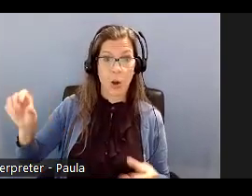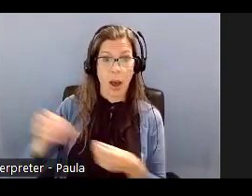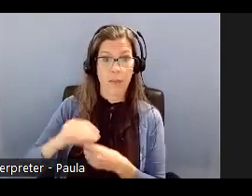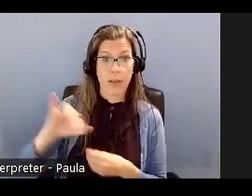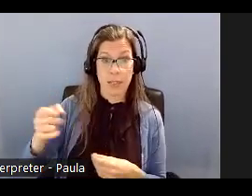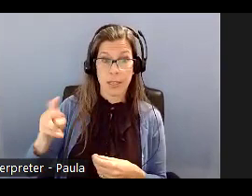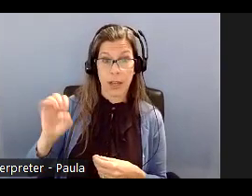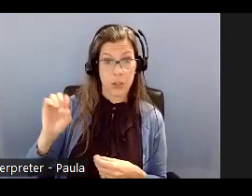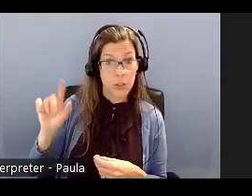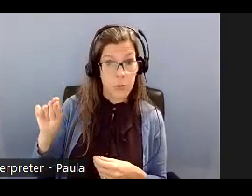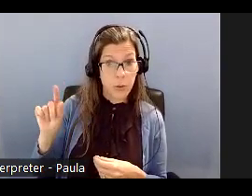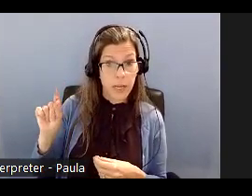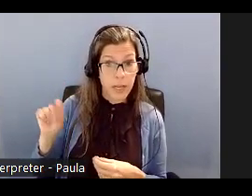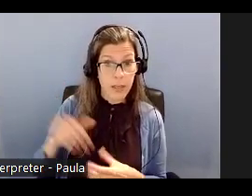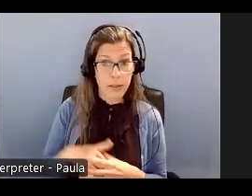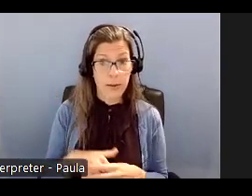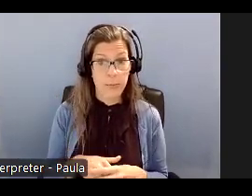20th?